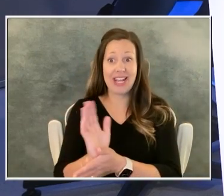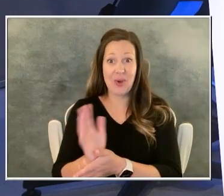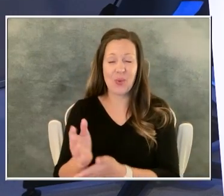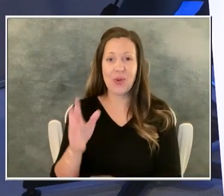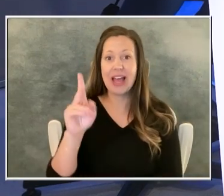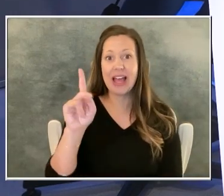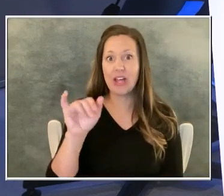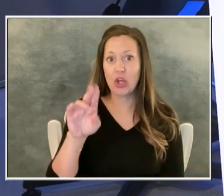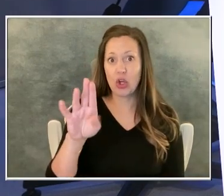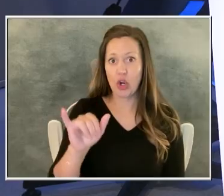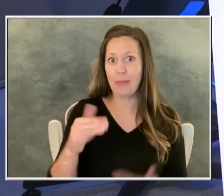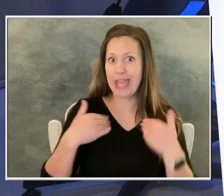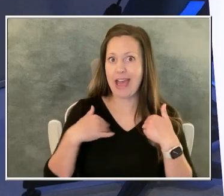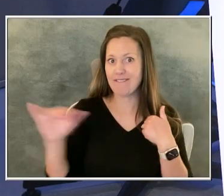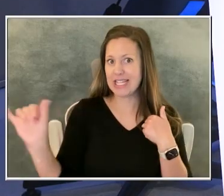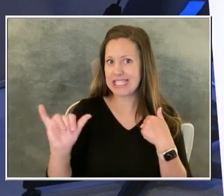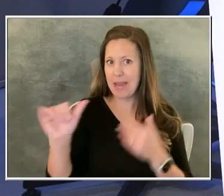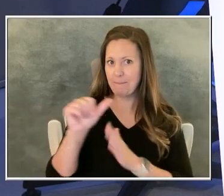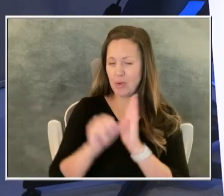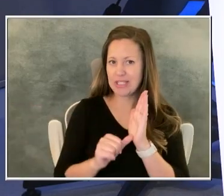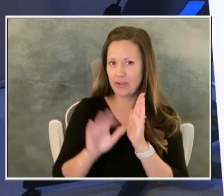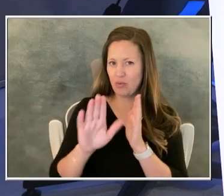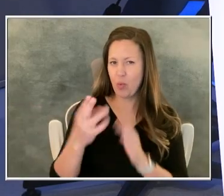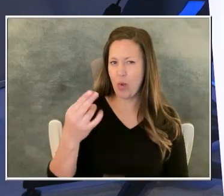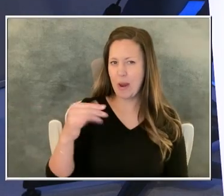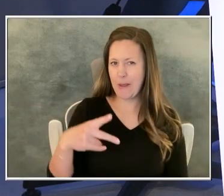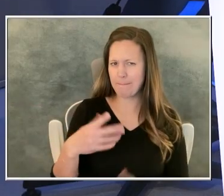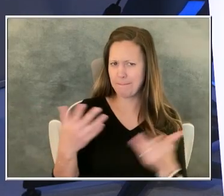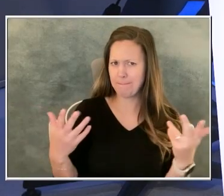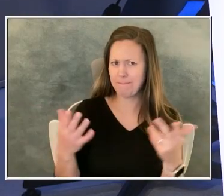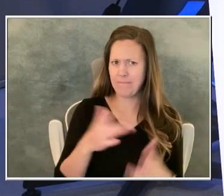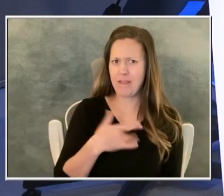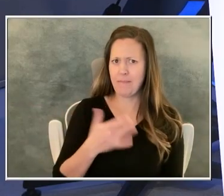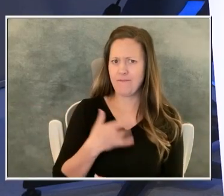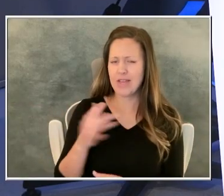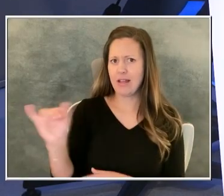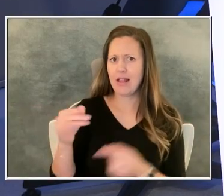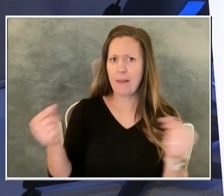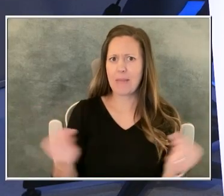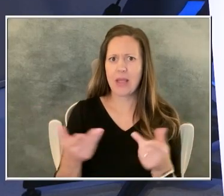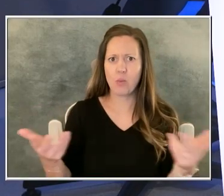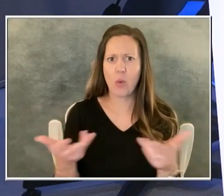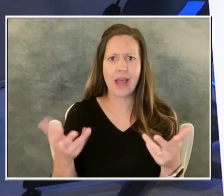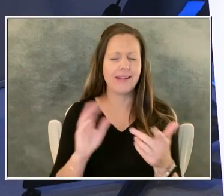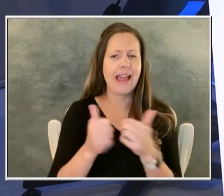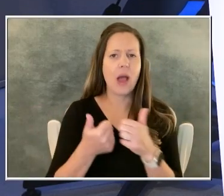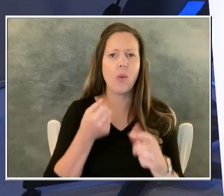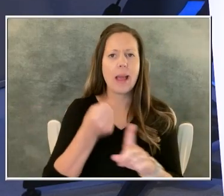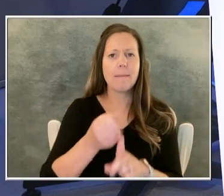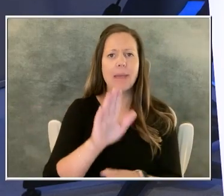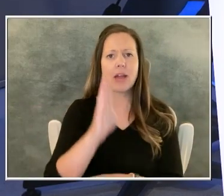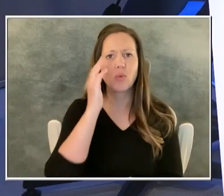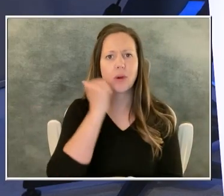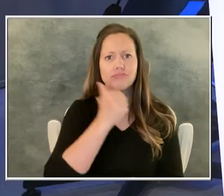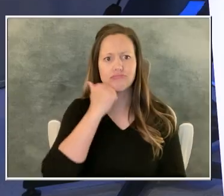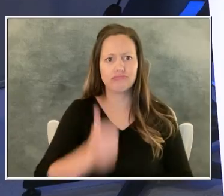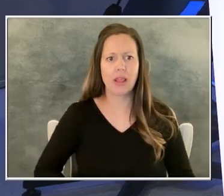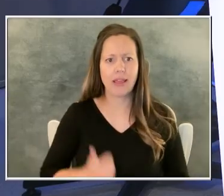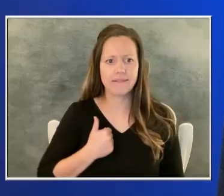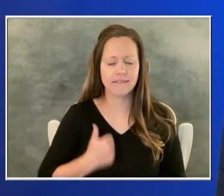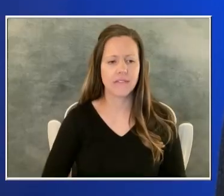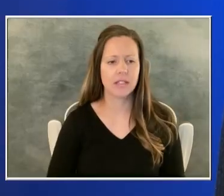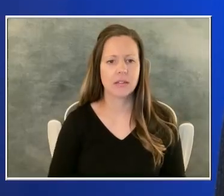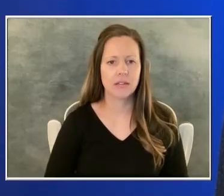done on your hip. What did your hip pain feel like? How is it impacting your daily life? The